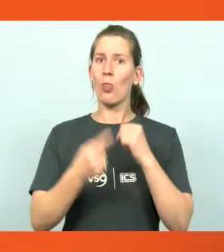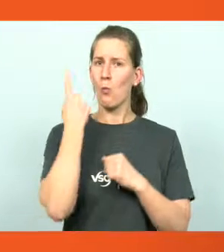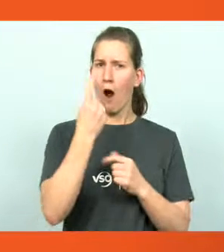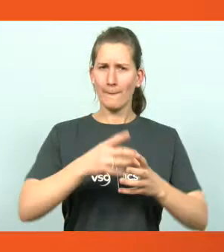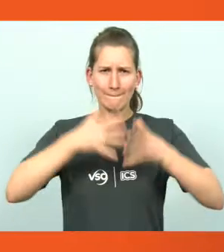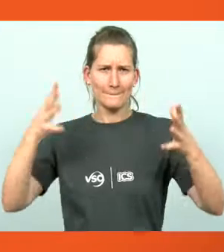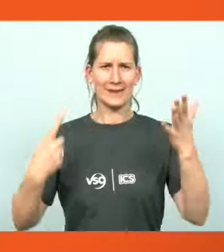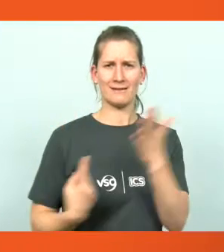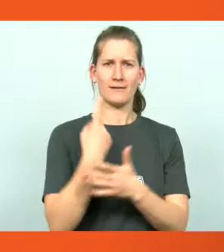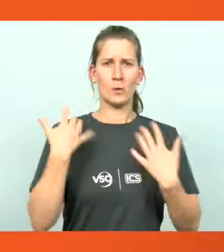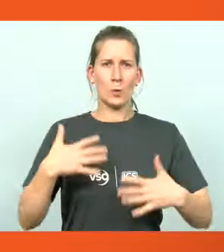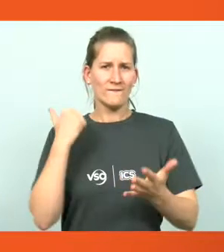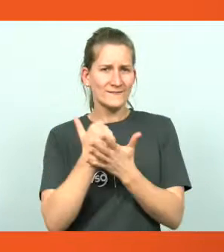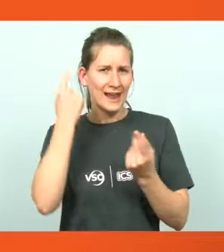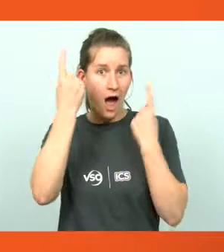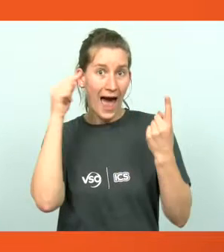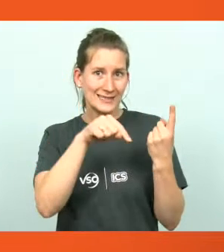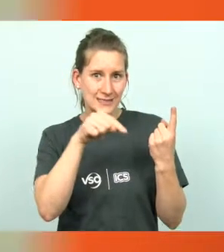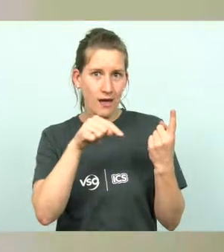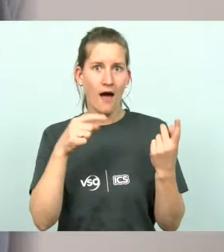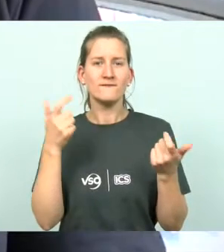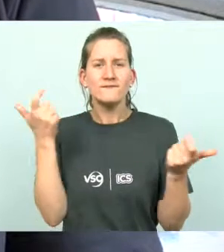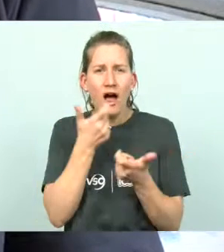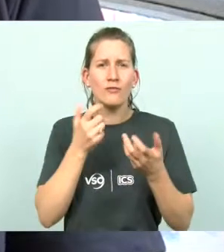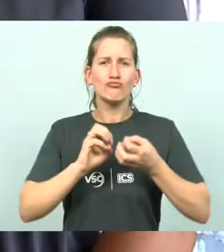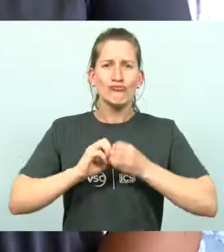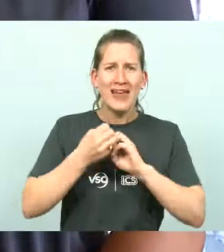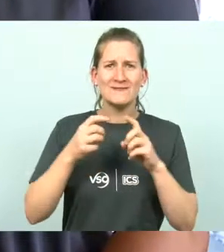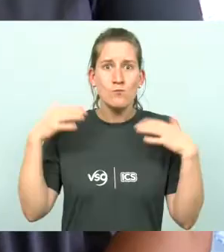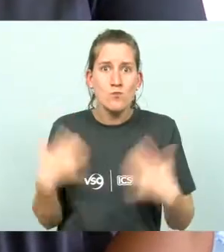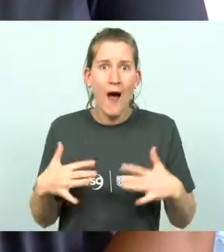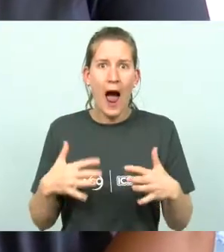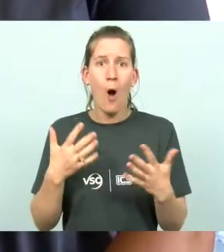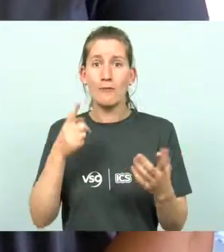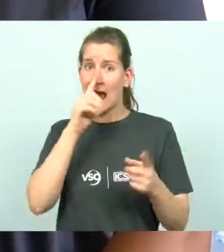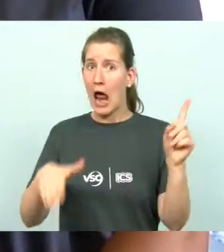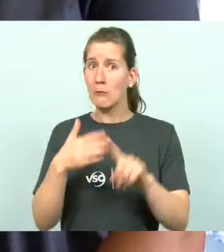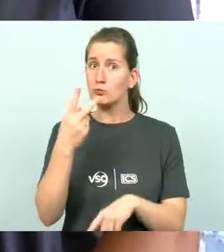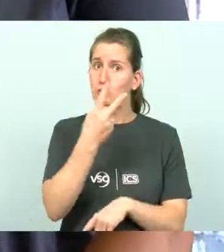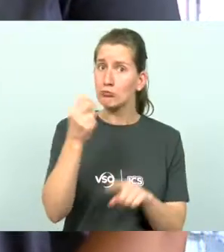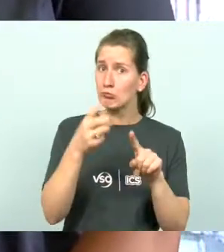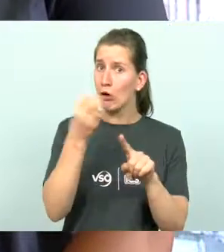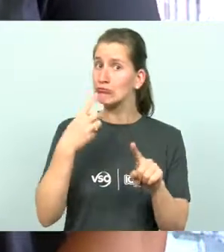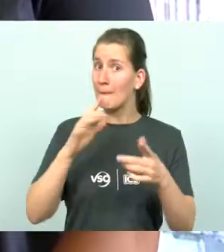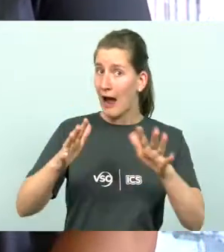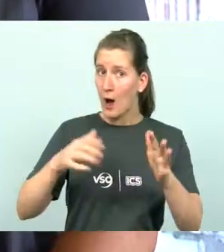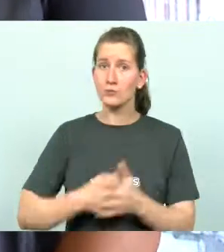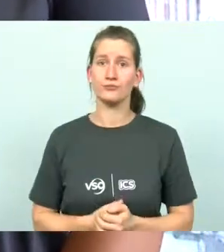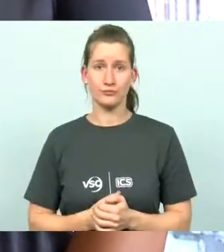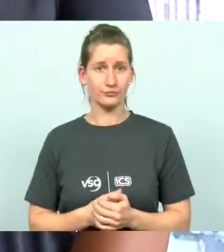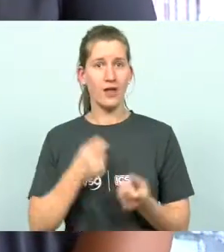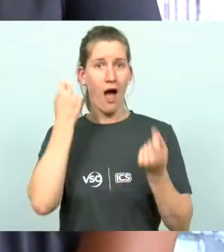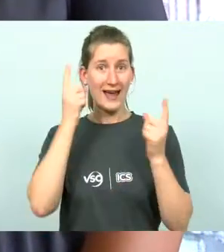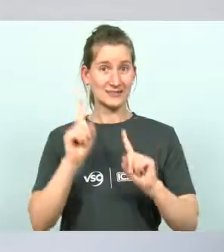ingredient. This is your flagship idea. It needs to be fun, creative and have the wow factor. You're looking to raise between £200 and £300 with this event. Here are